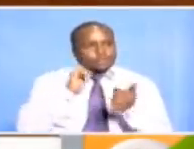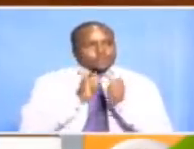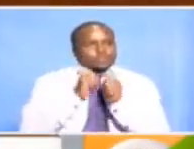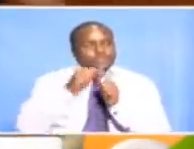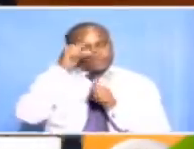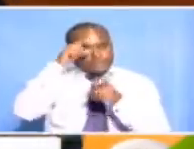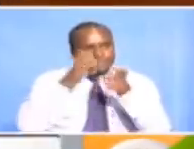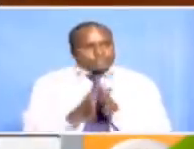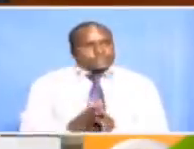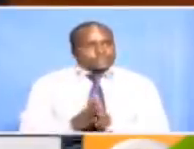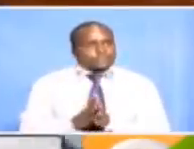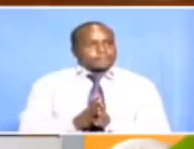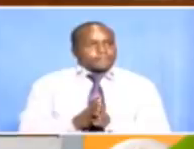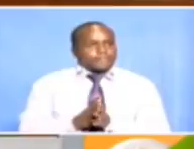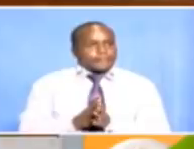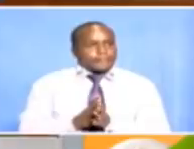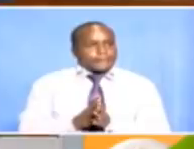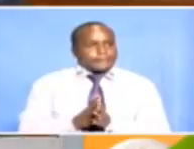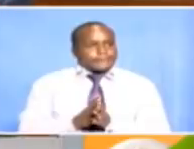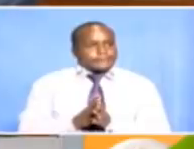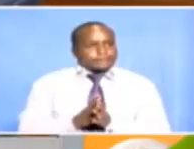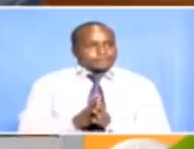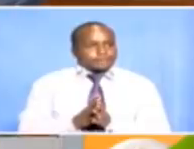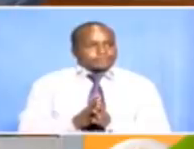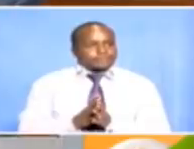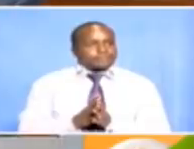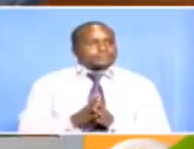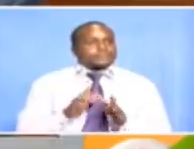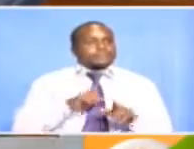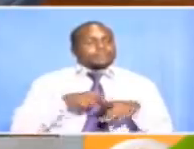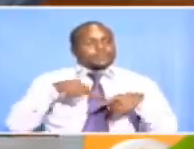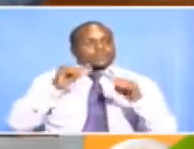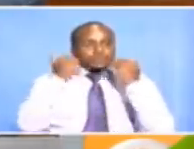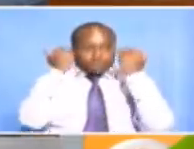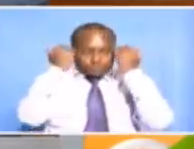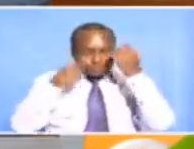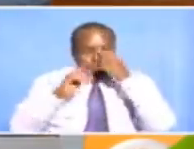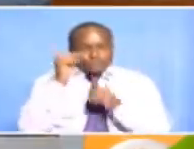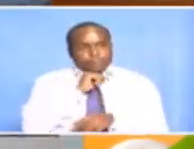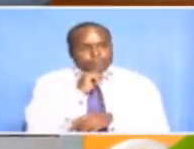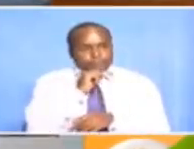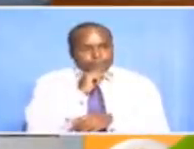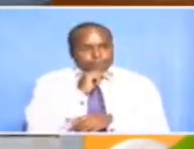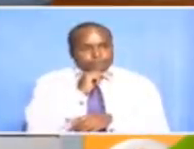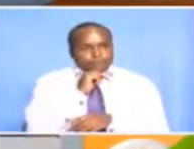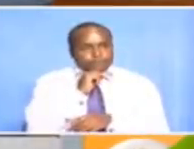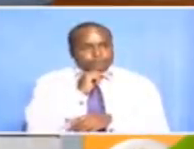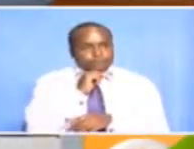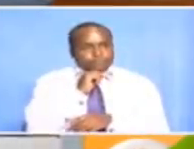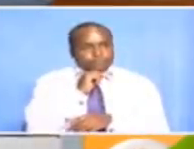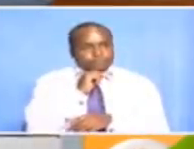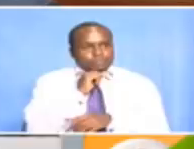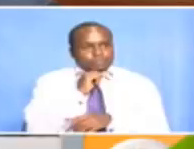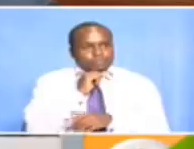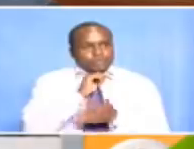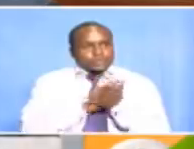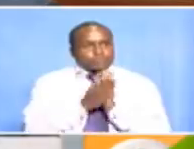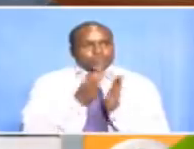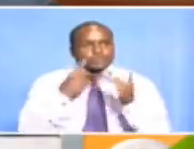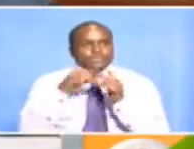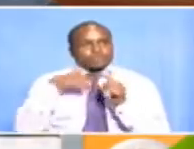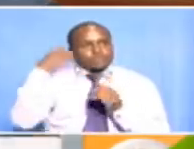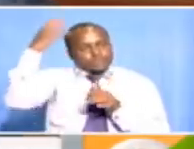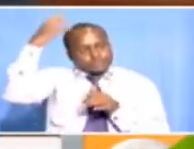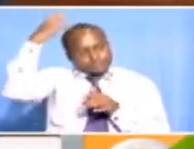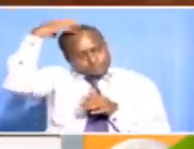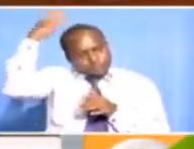When he was vying, nobody brought this question. Yeah. But he went to court, he won the case. Yeah. Nobody was talking about Muguna at this